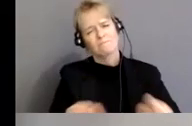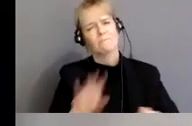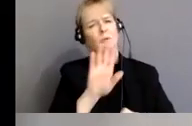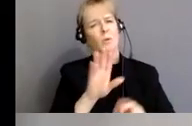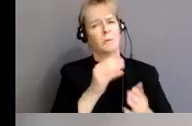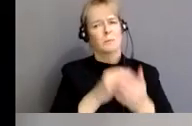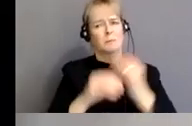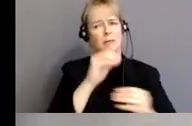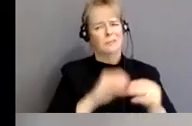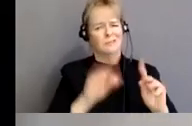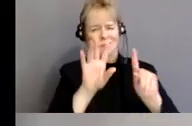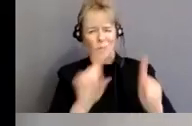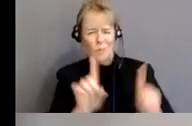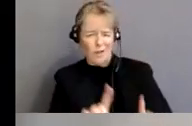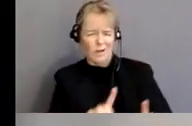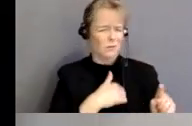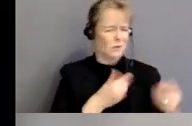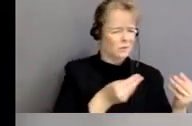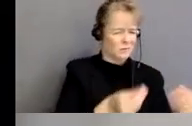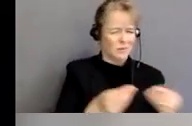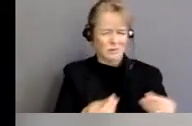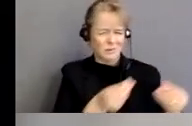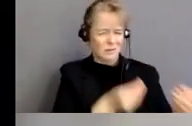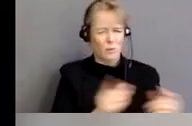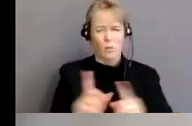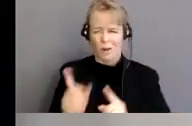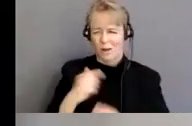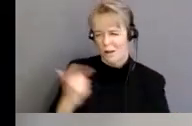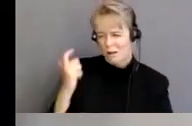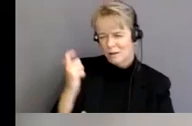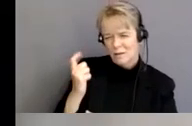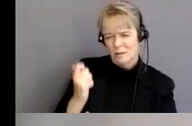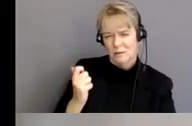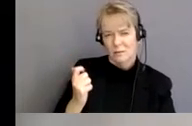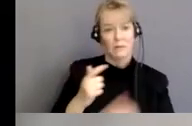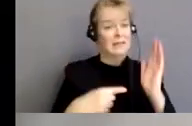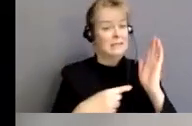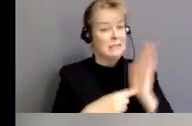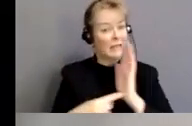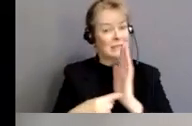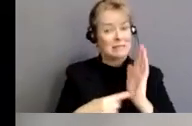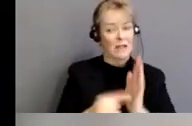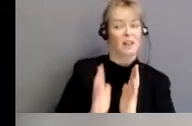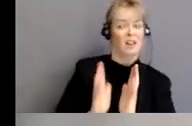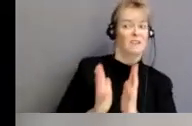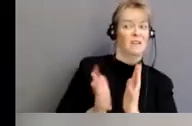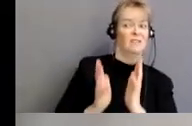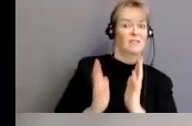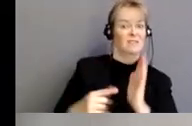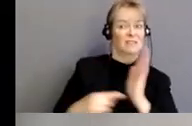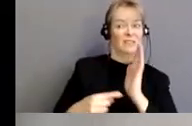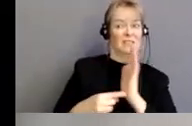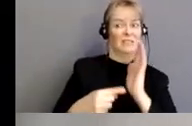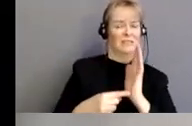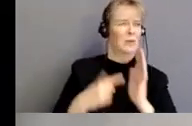ways to cut spending. What about your debts? Don't just let the bills pile up and say you can't pay it, right? You need